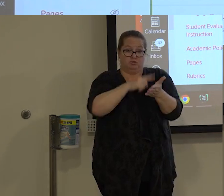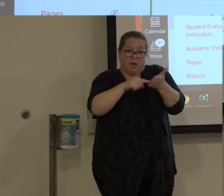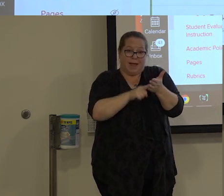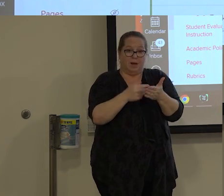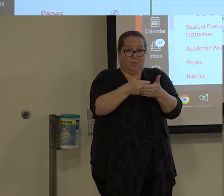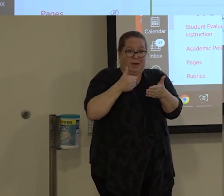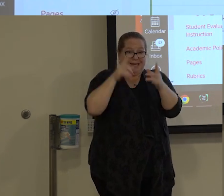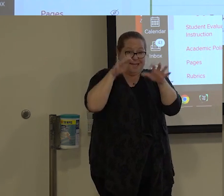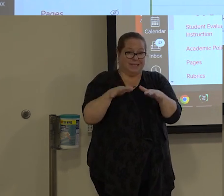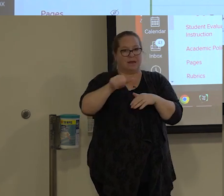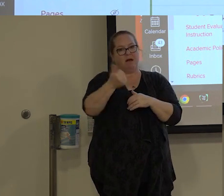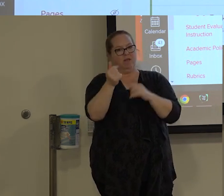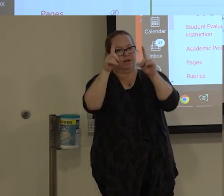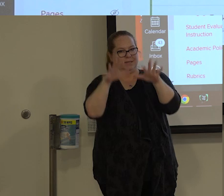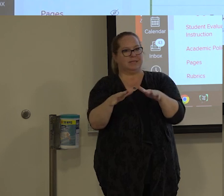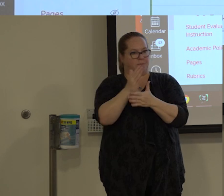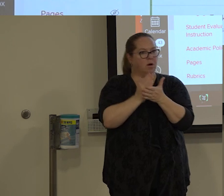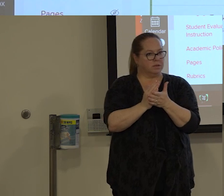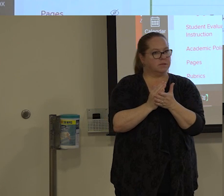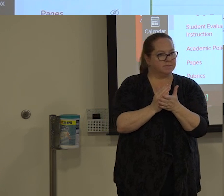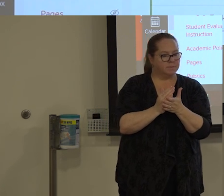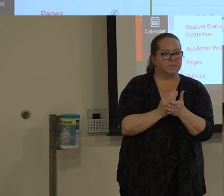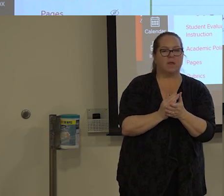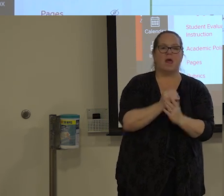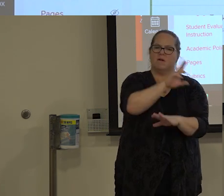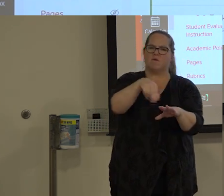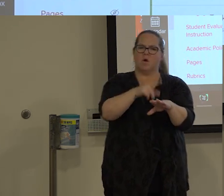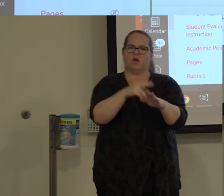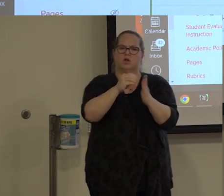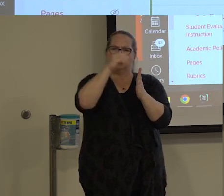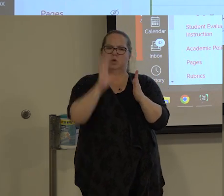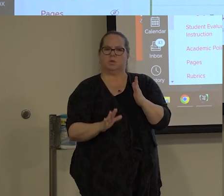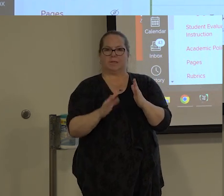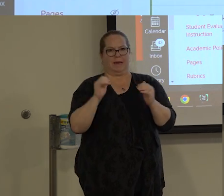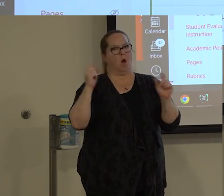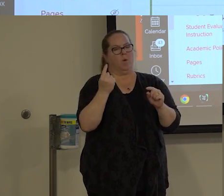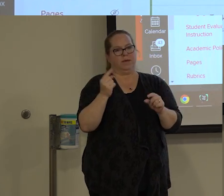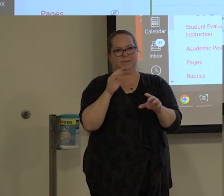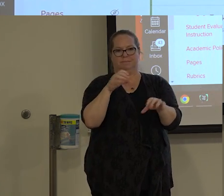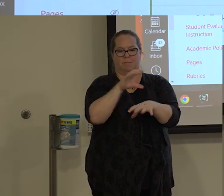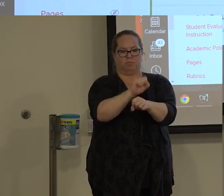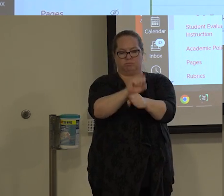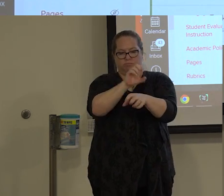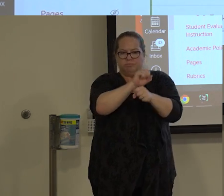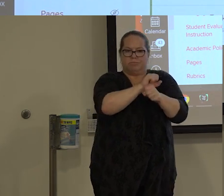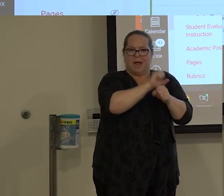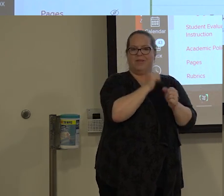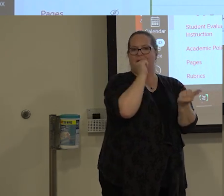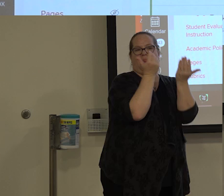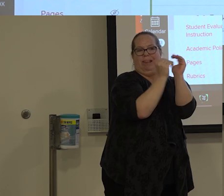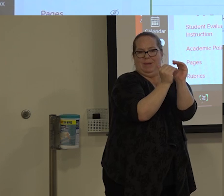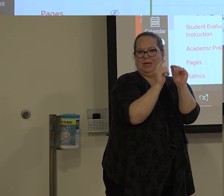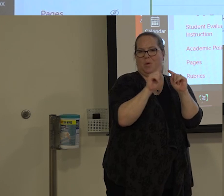components, as you might imagine. Okay. Oh, and then, of course, students are welcome to make additional appointments and are not limited to just the bare